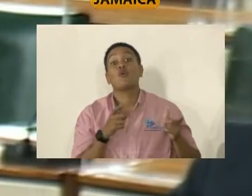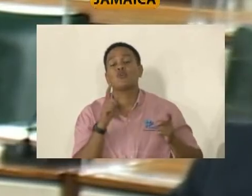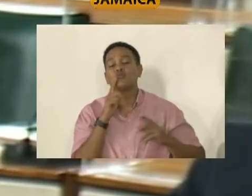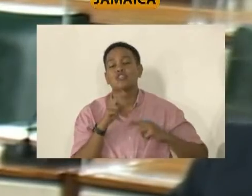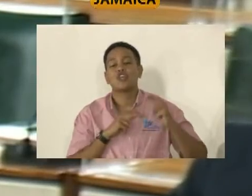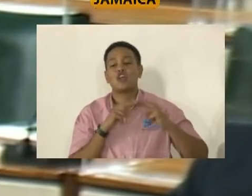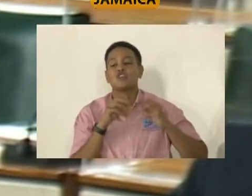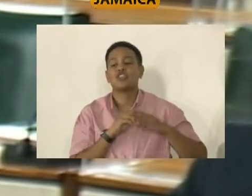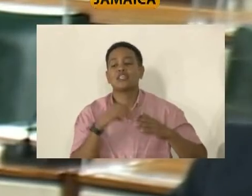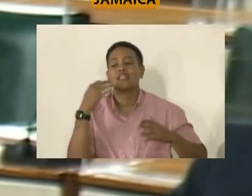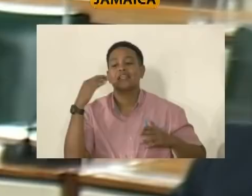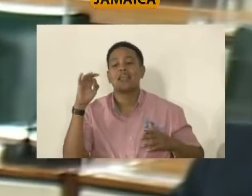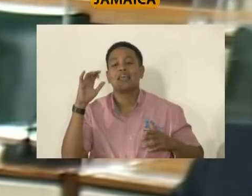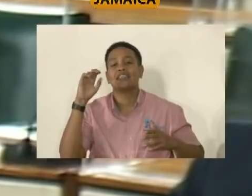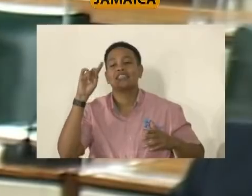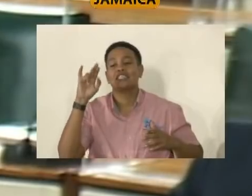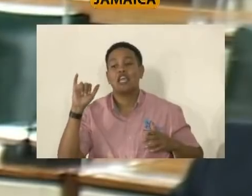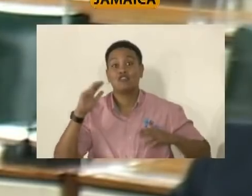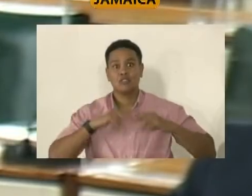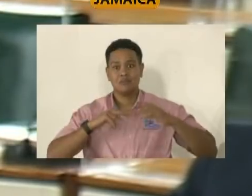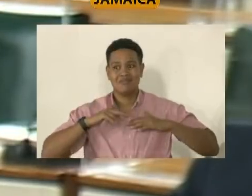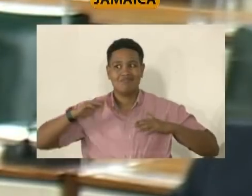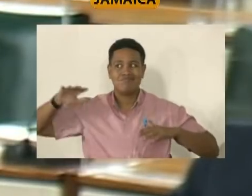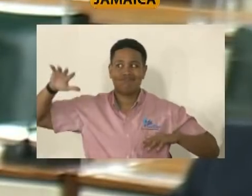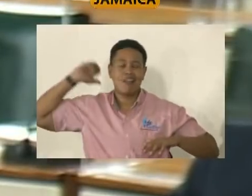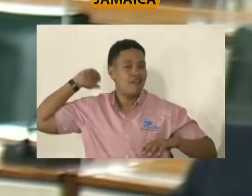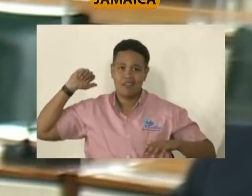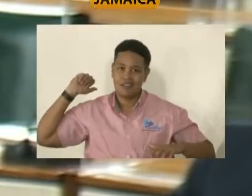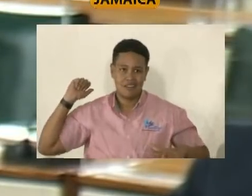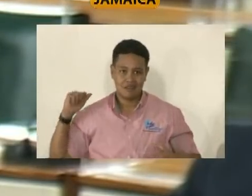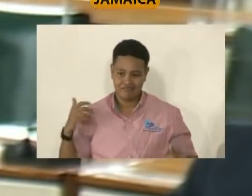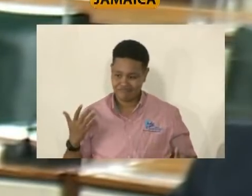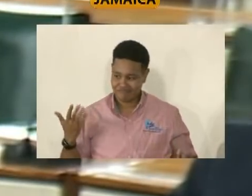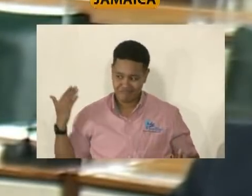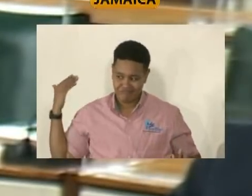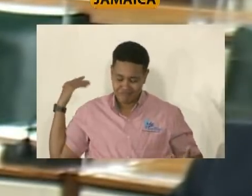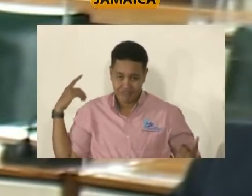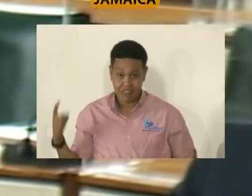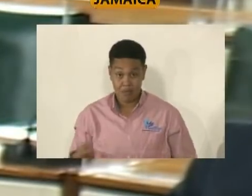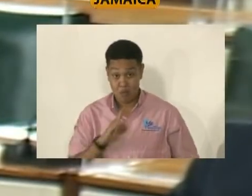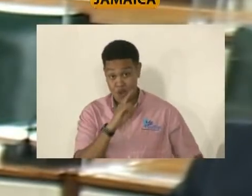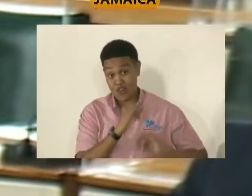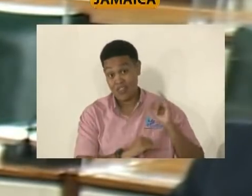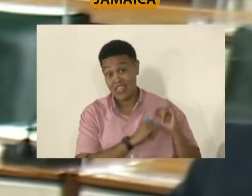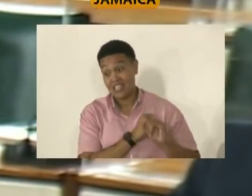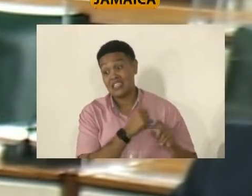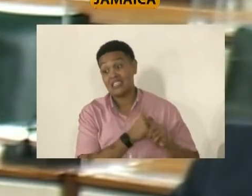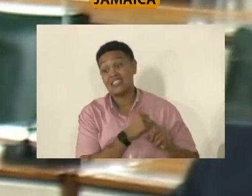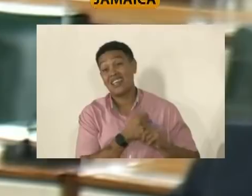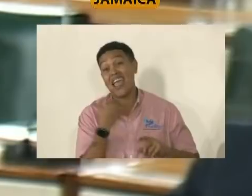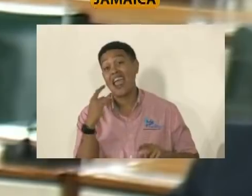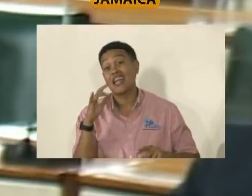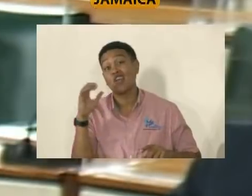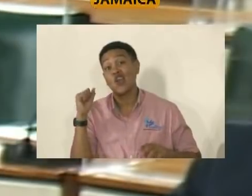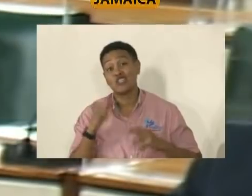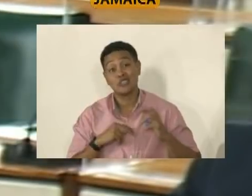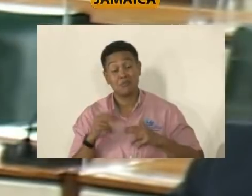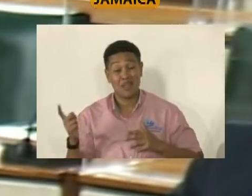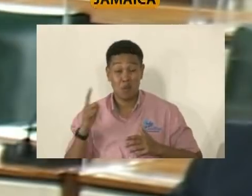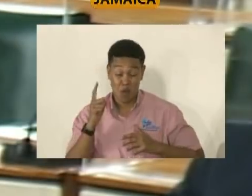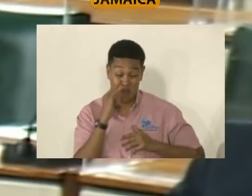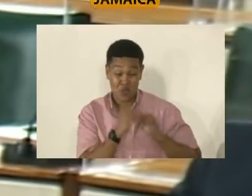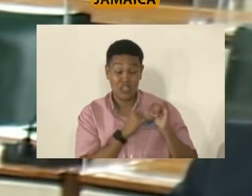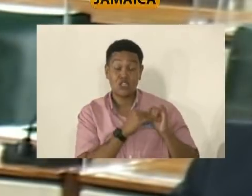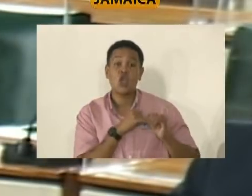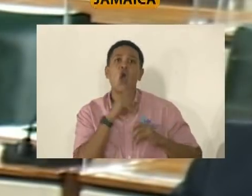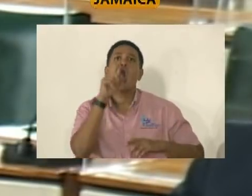constructed in the 19th century. Moreover, one of those institutions is more than 100% overpopulated,